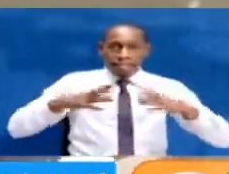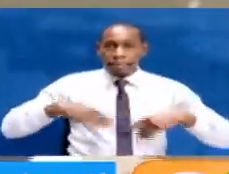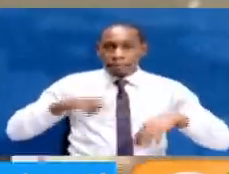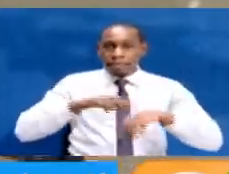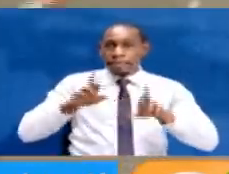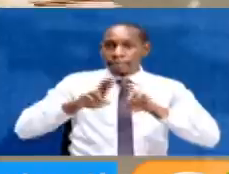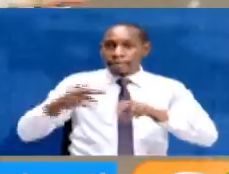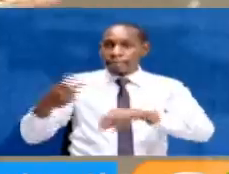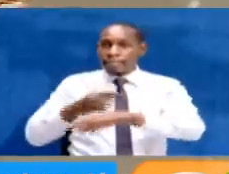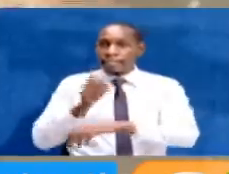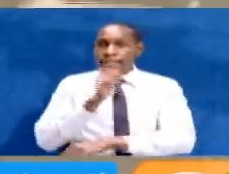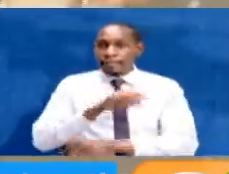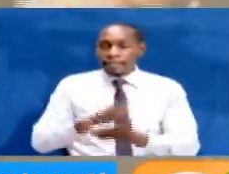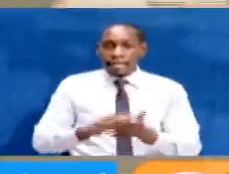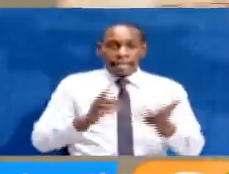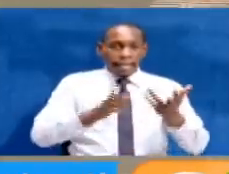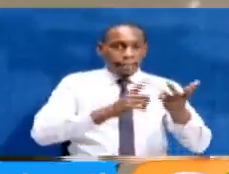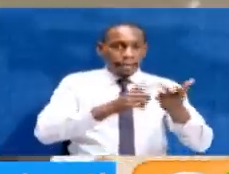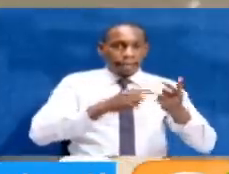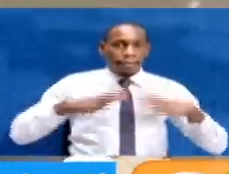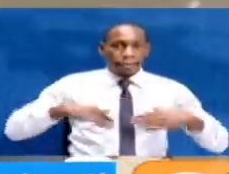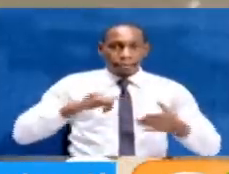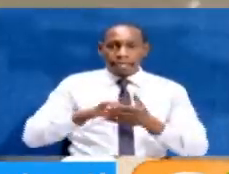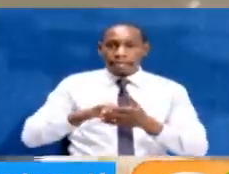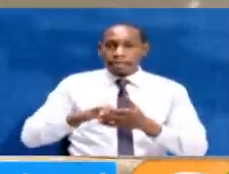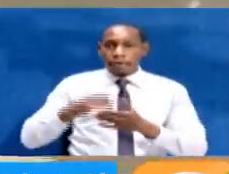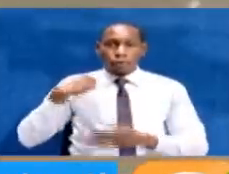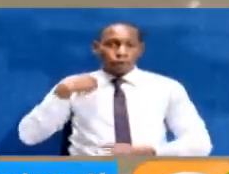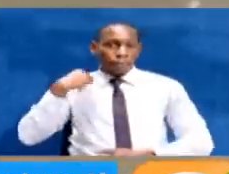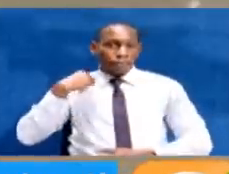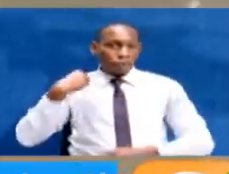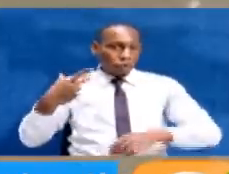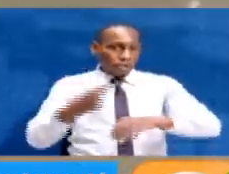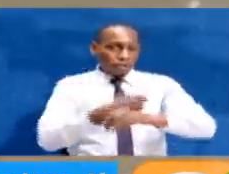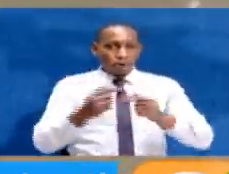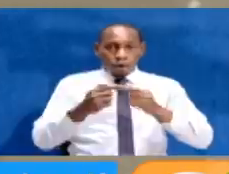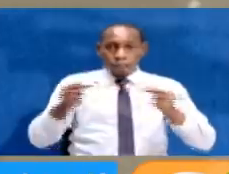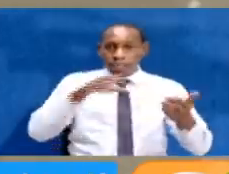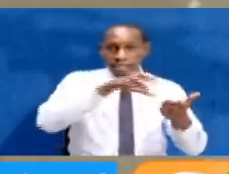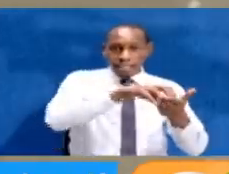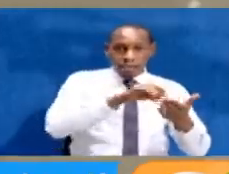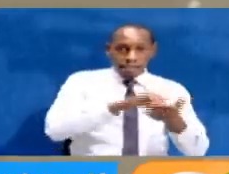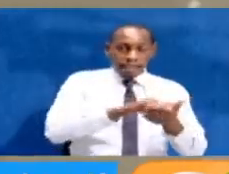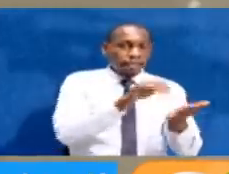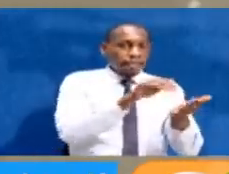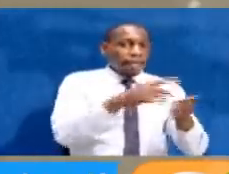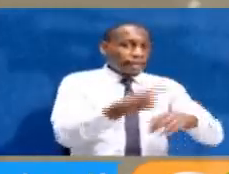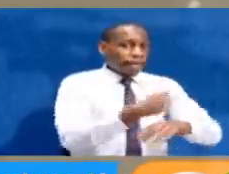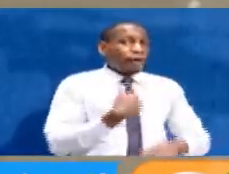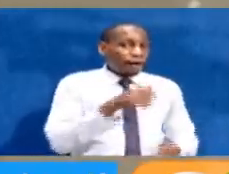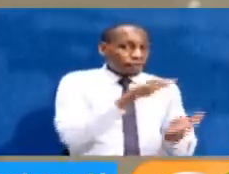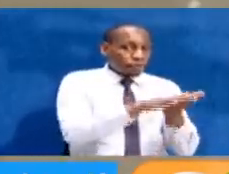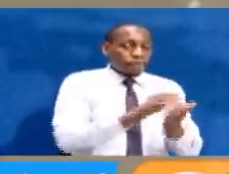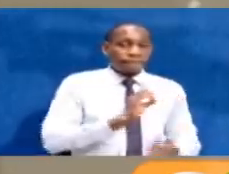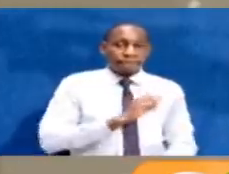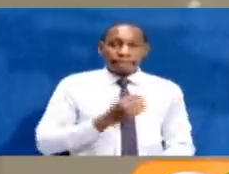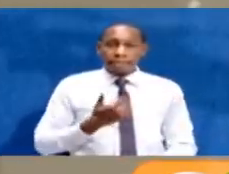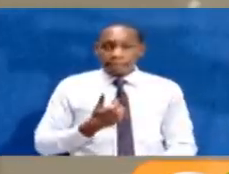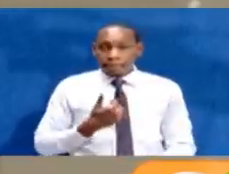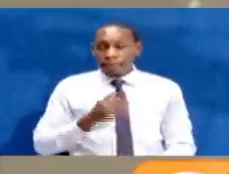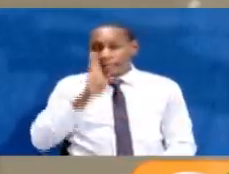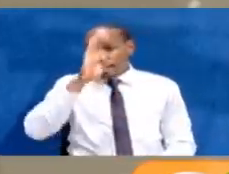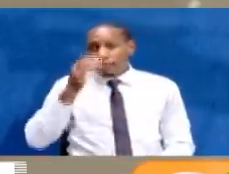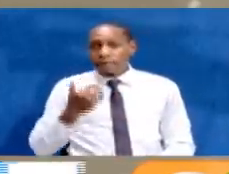you have already vaccinated the number of people who have turned up, mm. as opposed to a scenario where you have stocks, you have fear, you